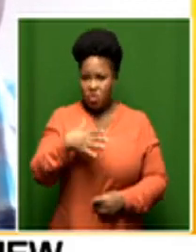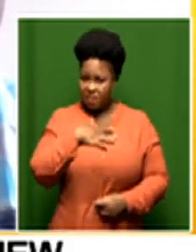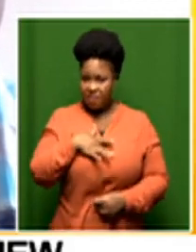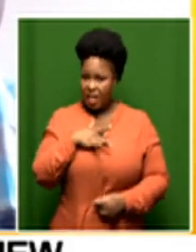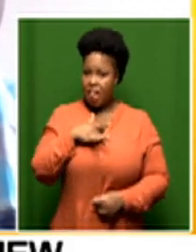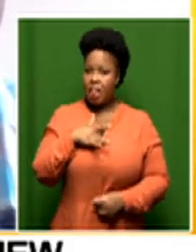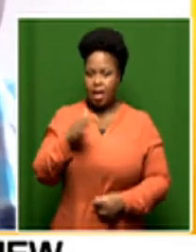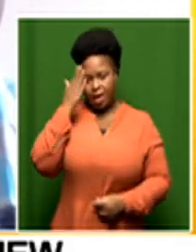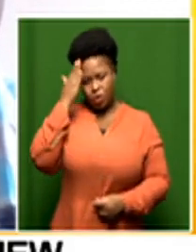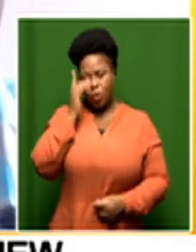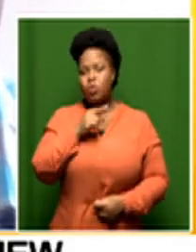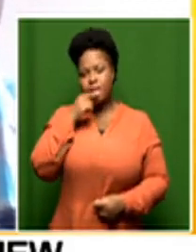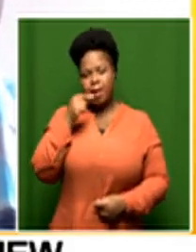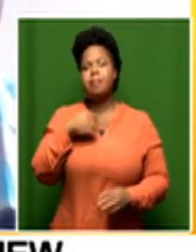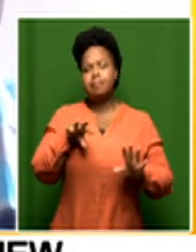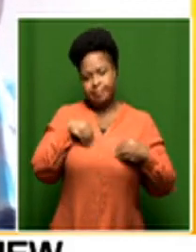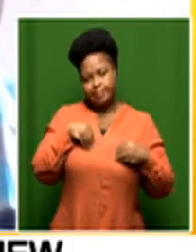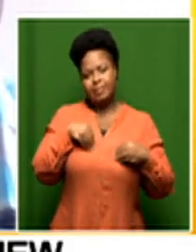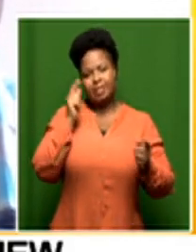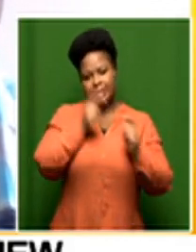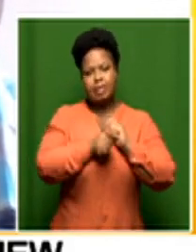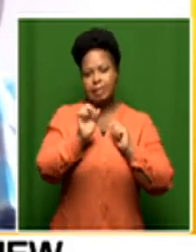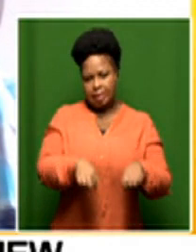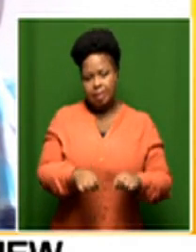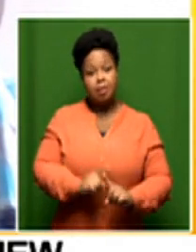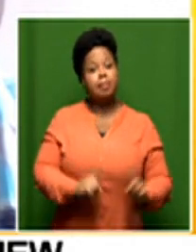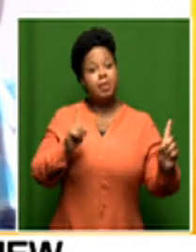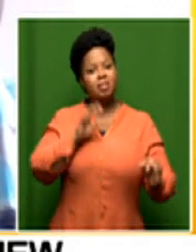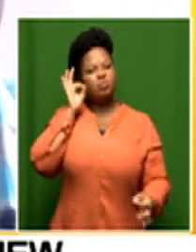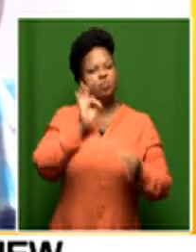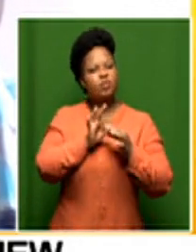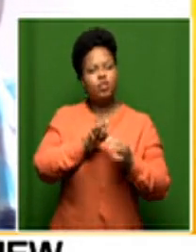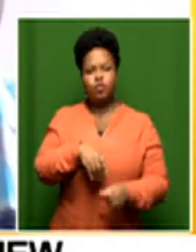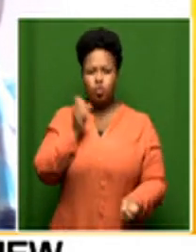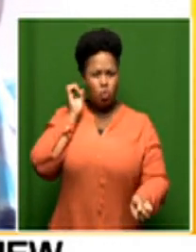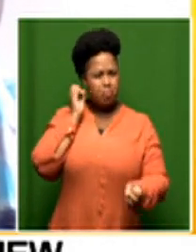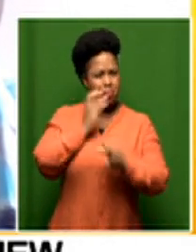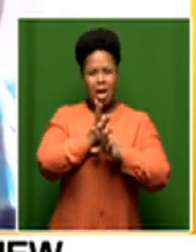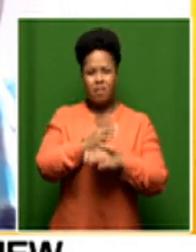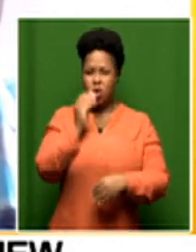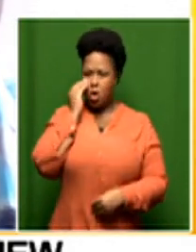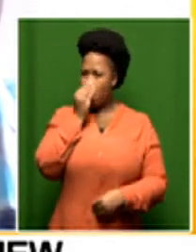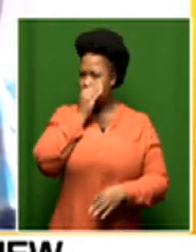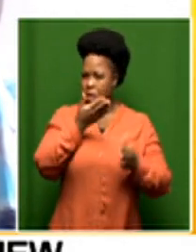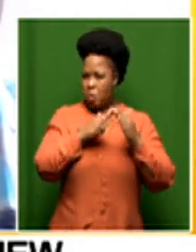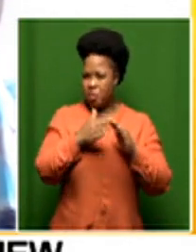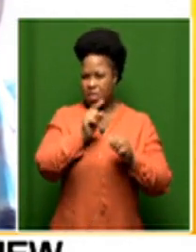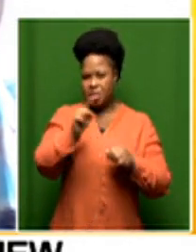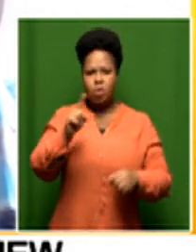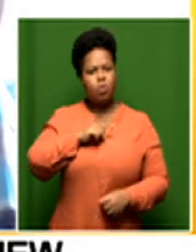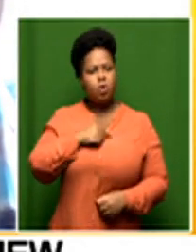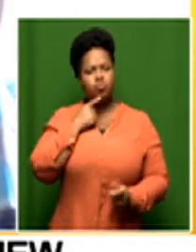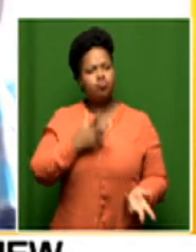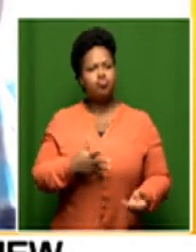that? I know you're not against name changes, but specifically going in at the Khoisan community, why would this be